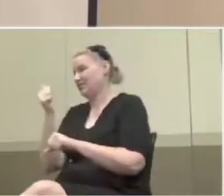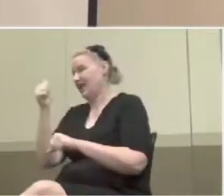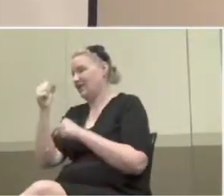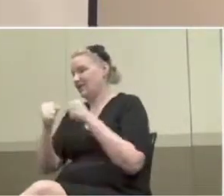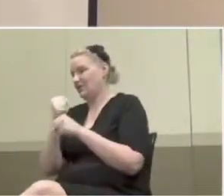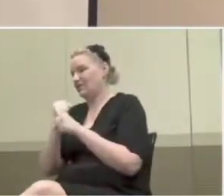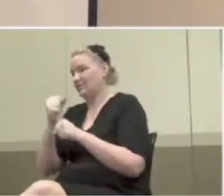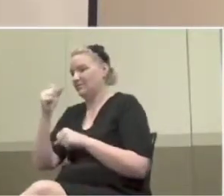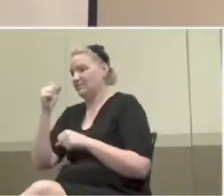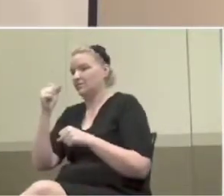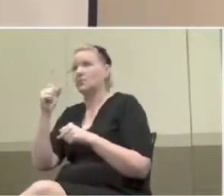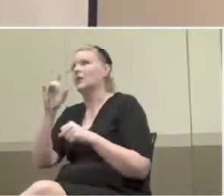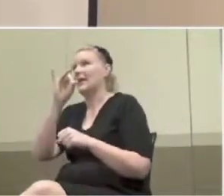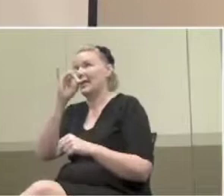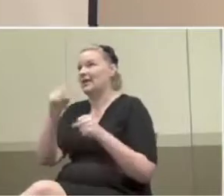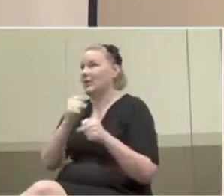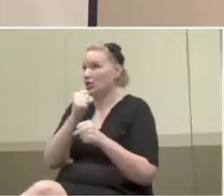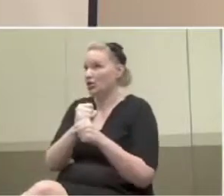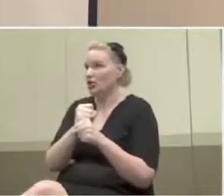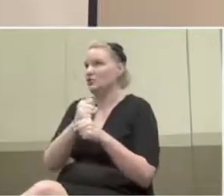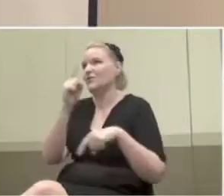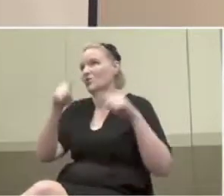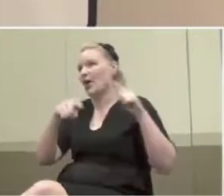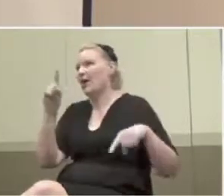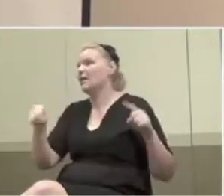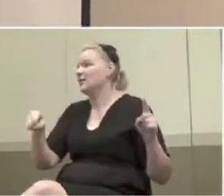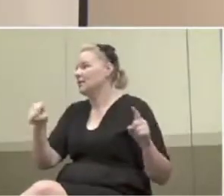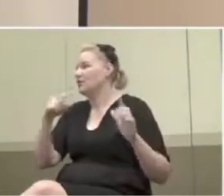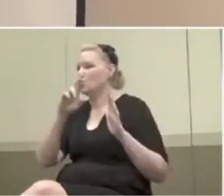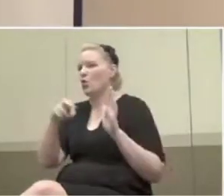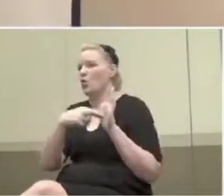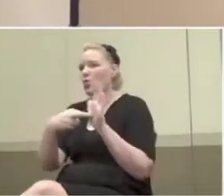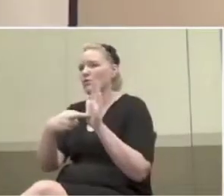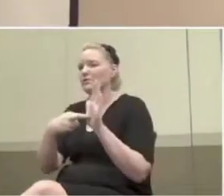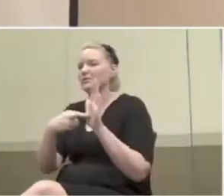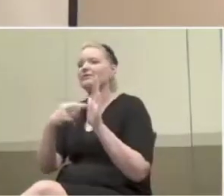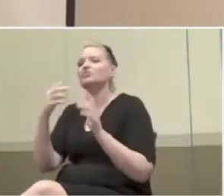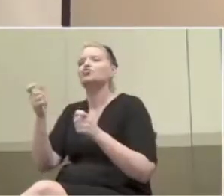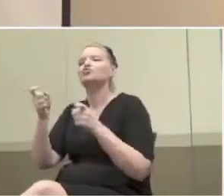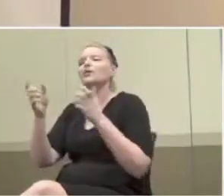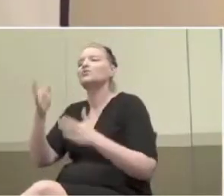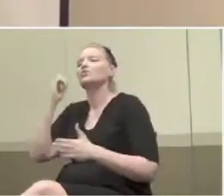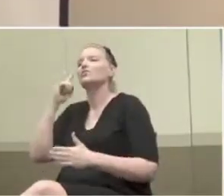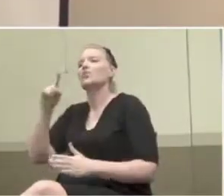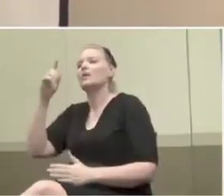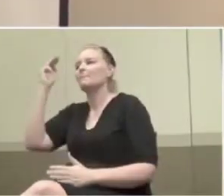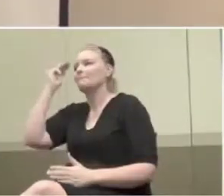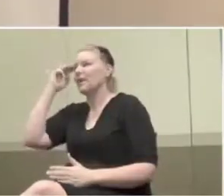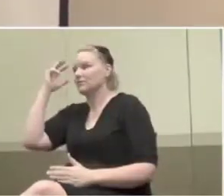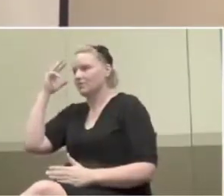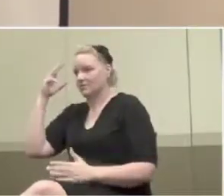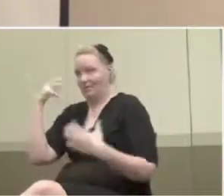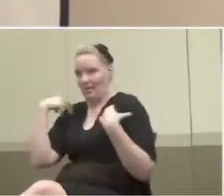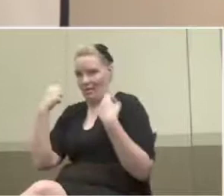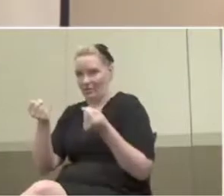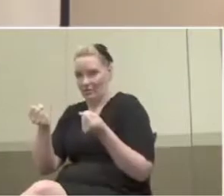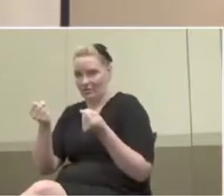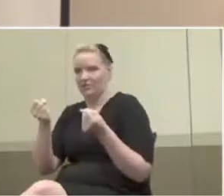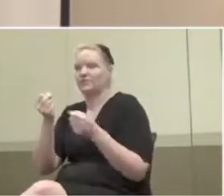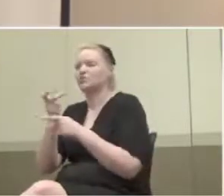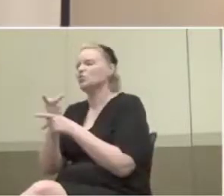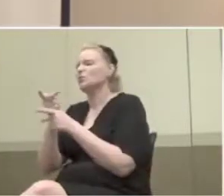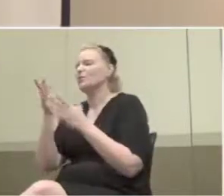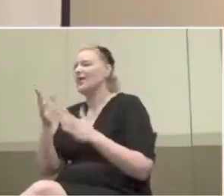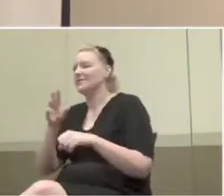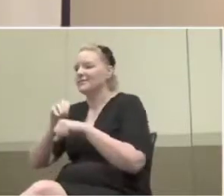years. I spent 8 years in various roles, initially as the Director of Mental Health Services for the Clare Center, supervising counselors, social